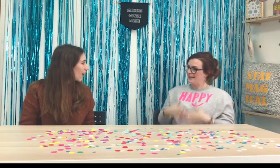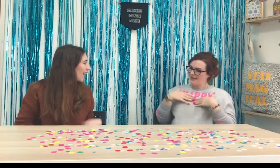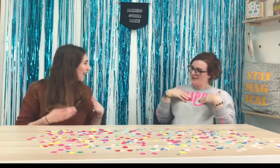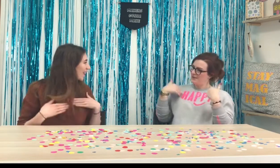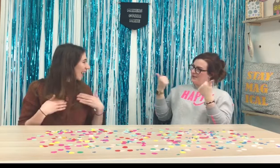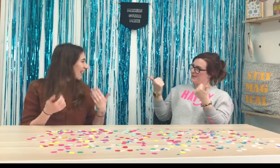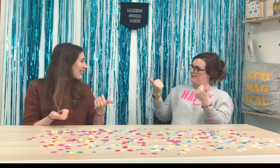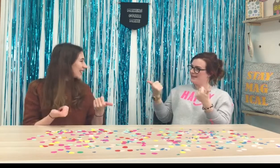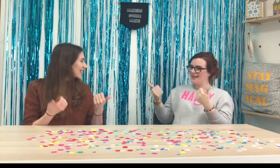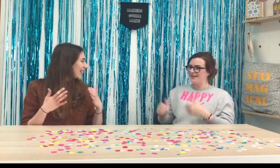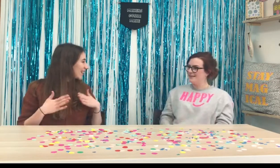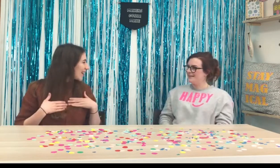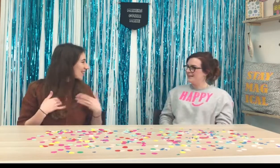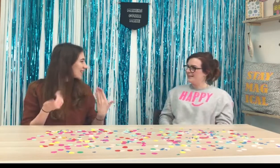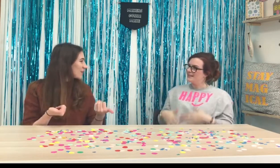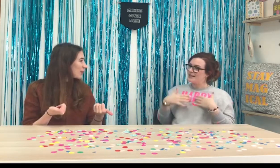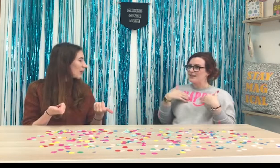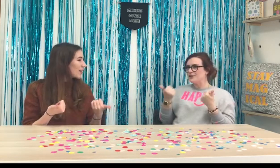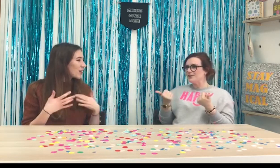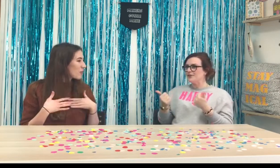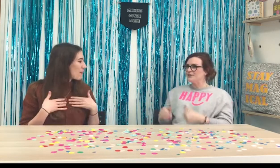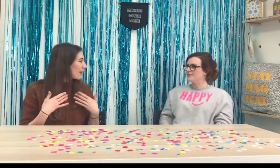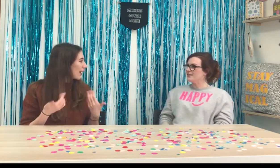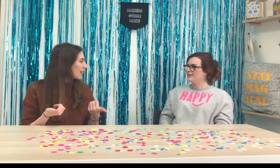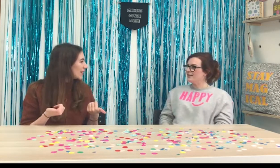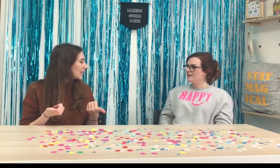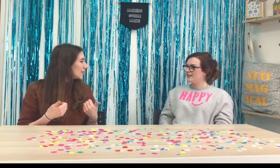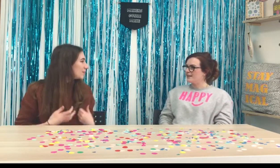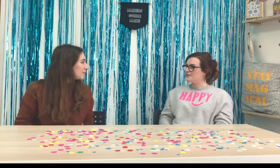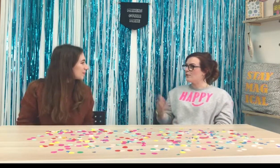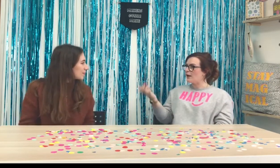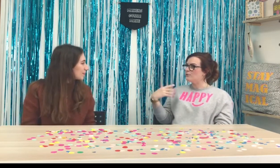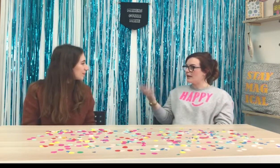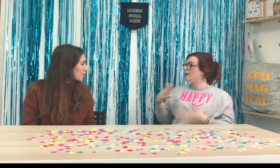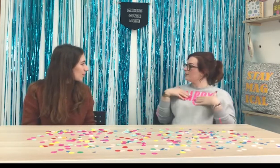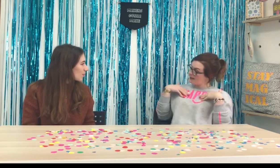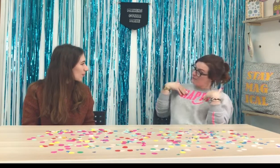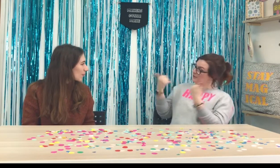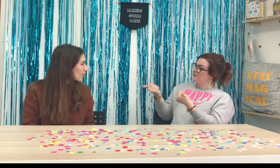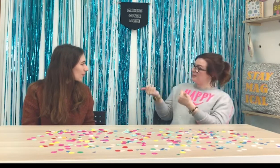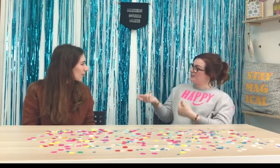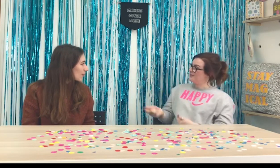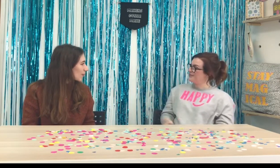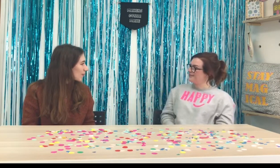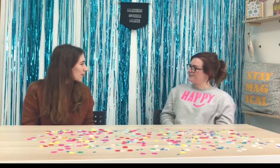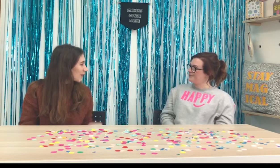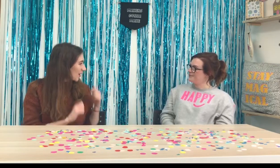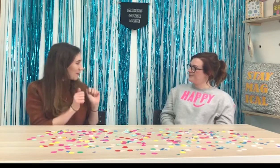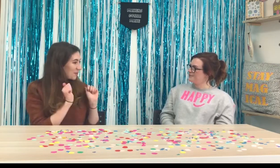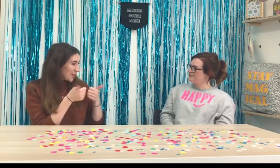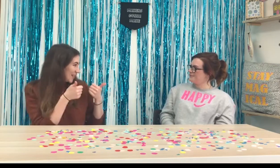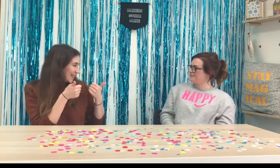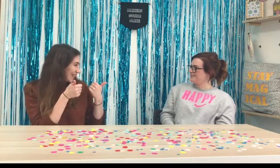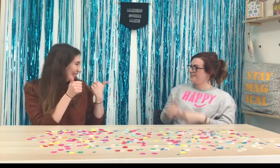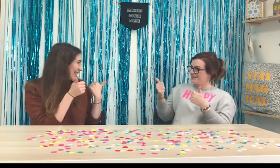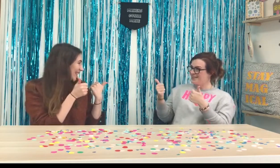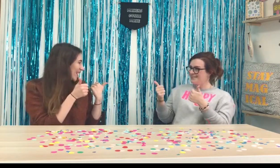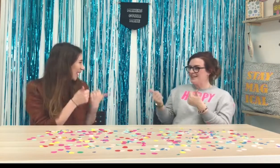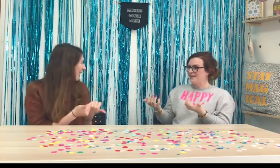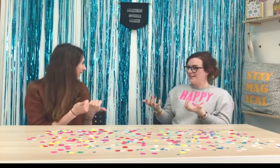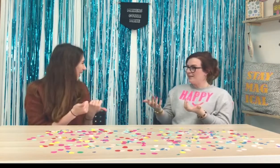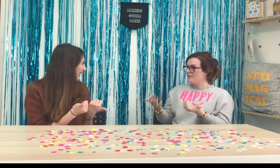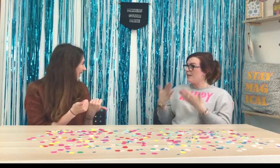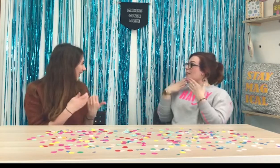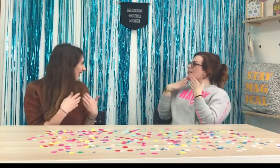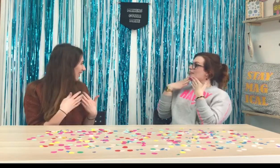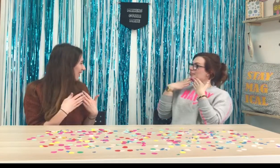quick. I like that. It's Yeah. like nice and simple. Like, I are you don't good? remember that. Yeah, so how are you? Good. You're good?